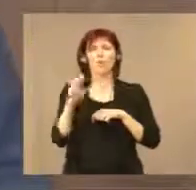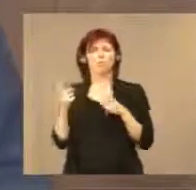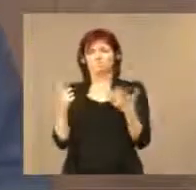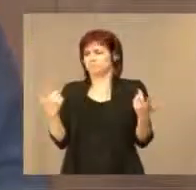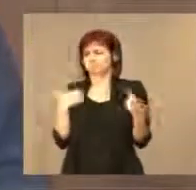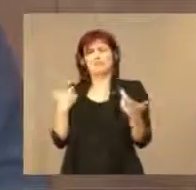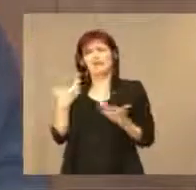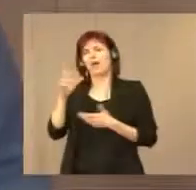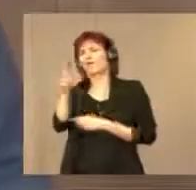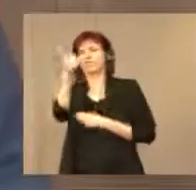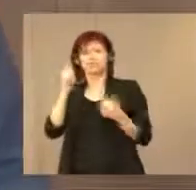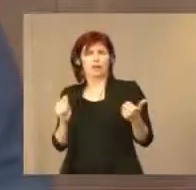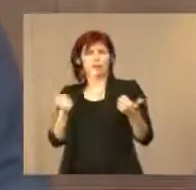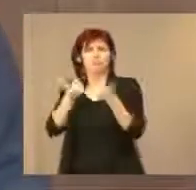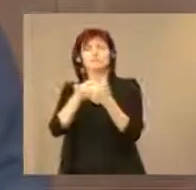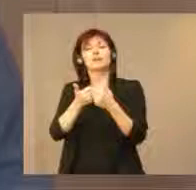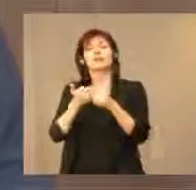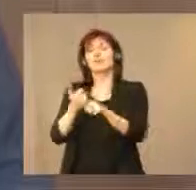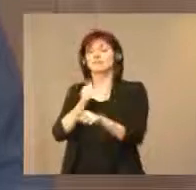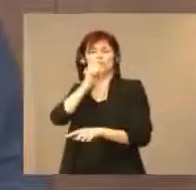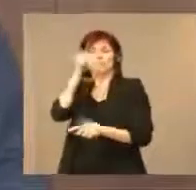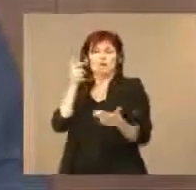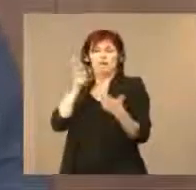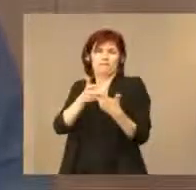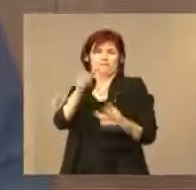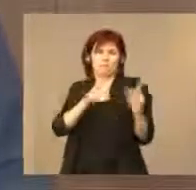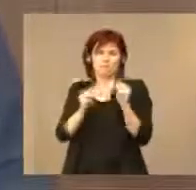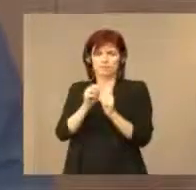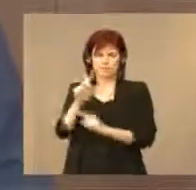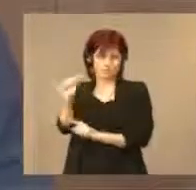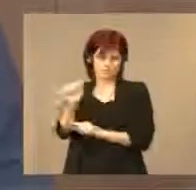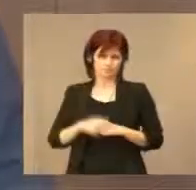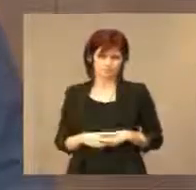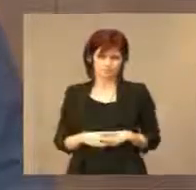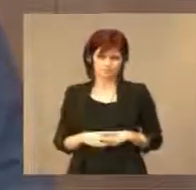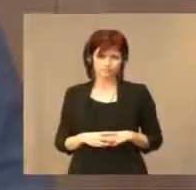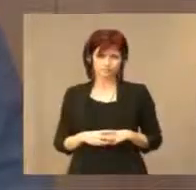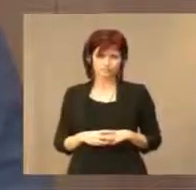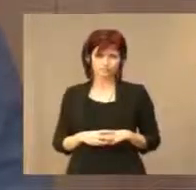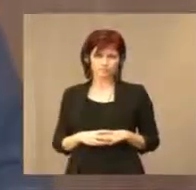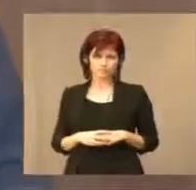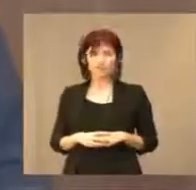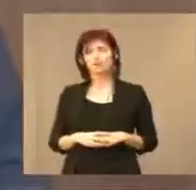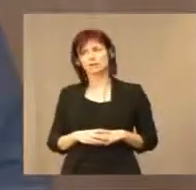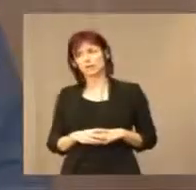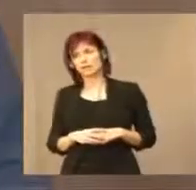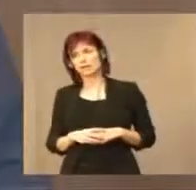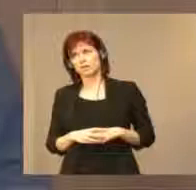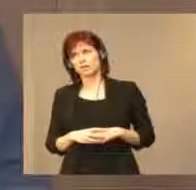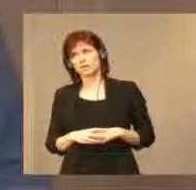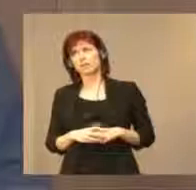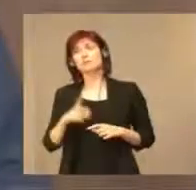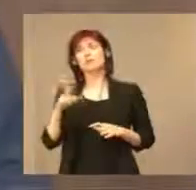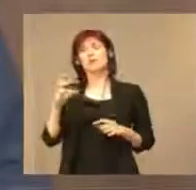place. And this is in particular the reason that I've asked our chiefs in the Atlantic, and I urge